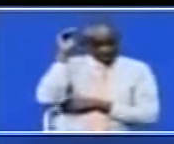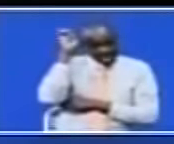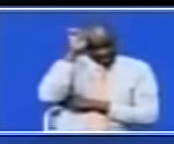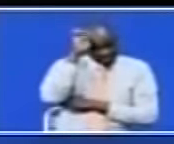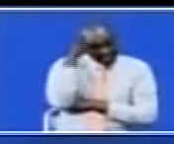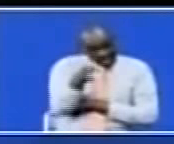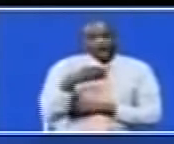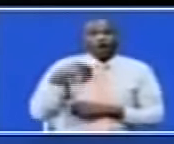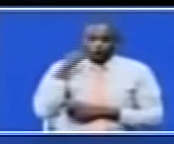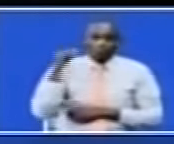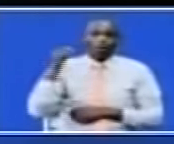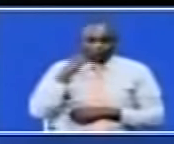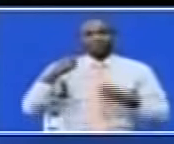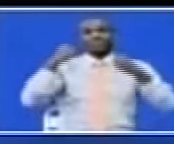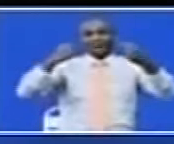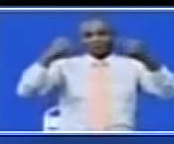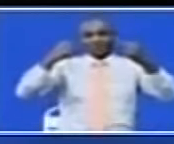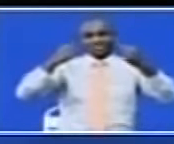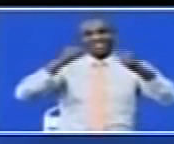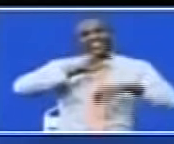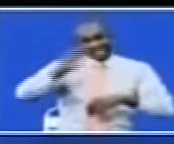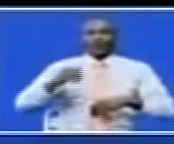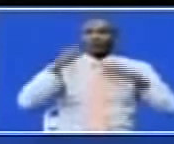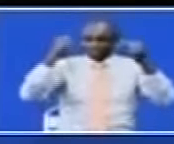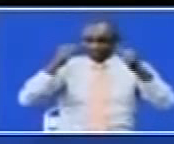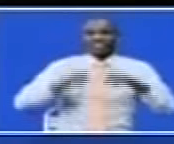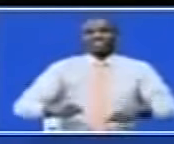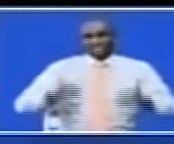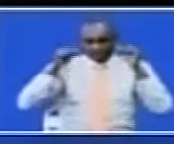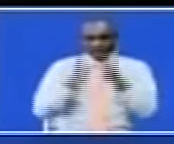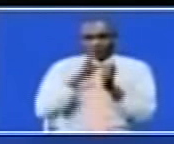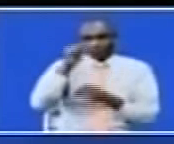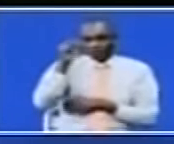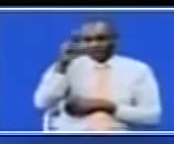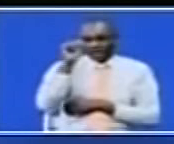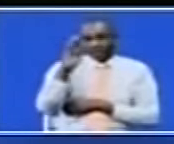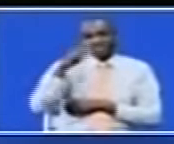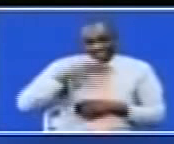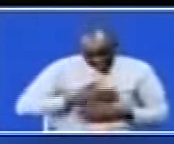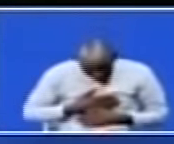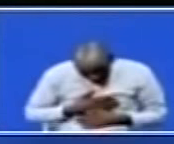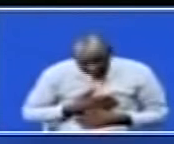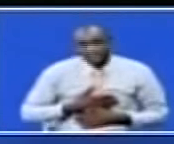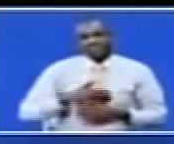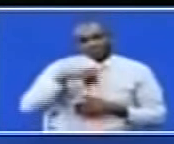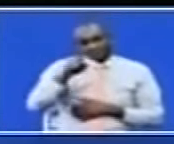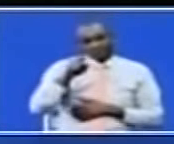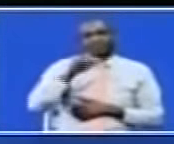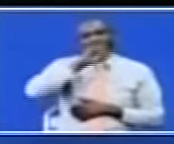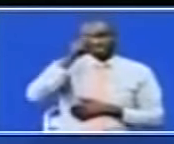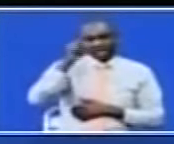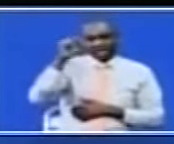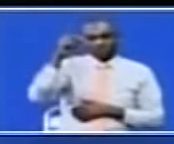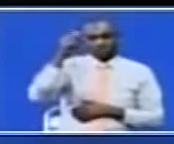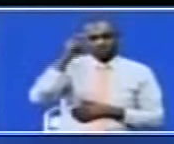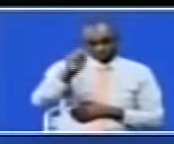the home of champions, by the city of champions, by the chairman of the NOREB, His Excellency Honorable Jackson Mandago. Thank you for